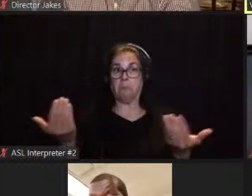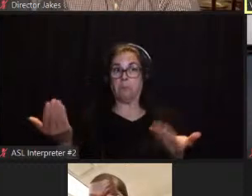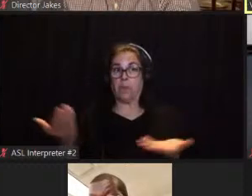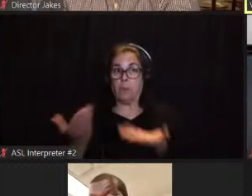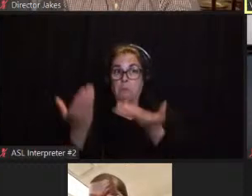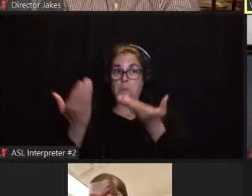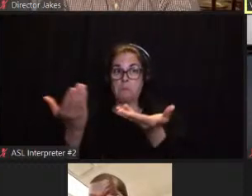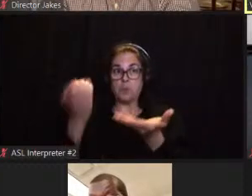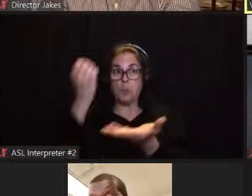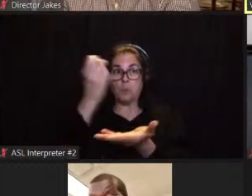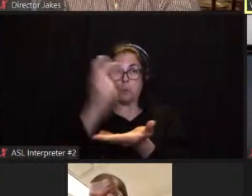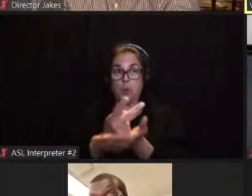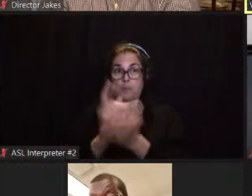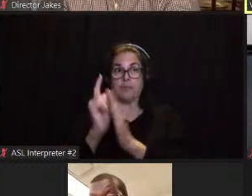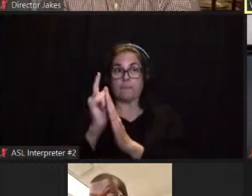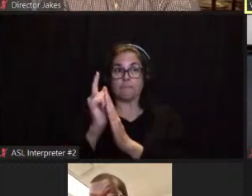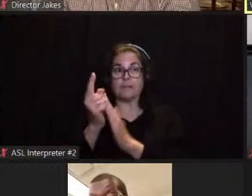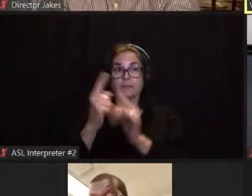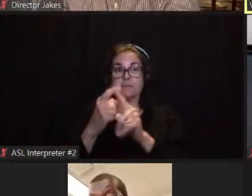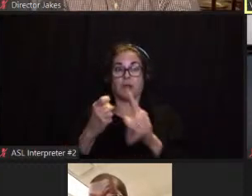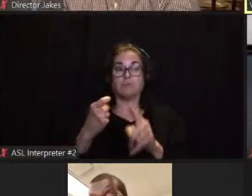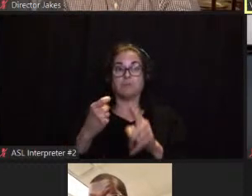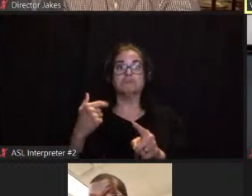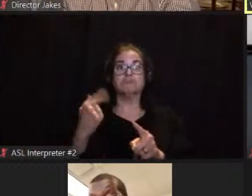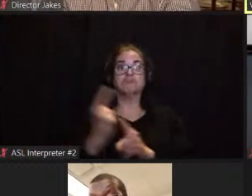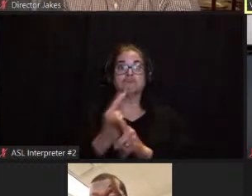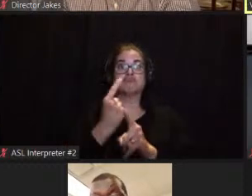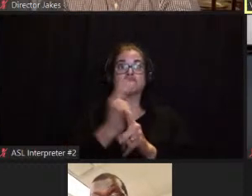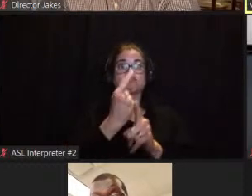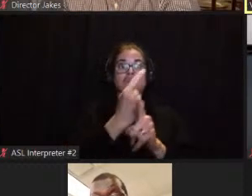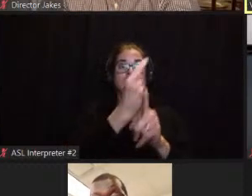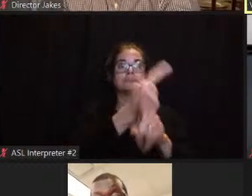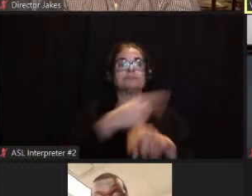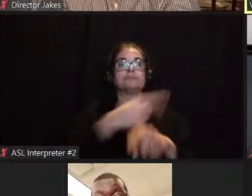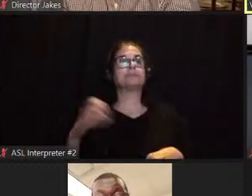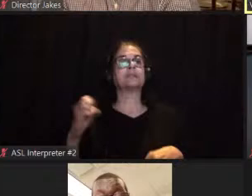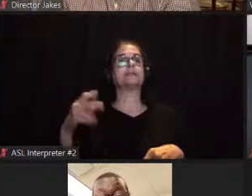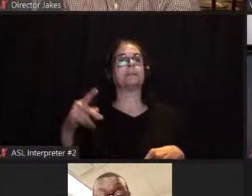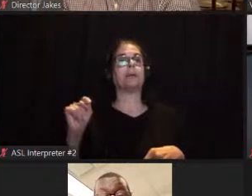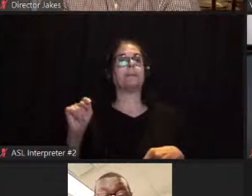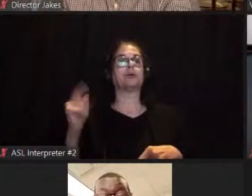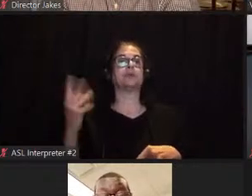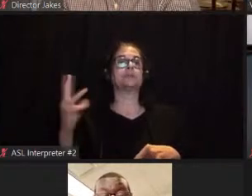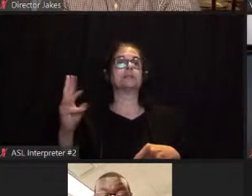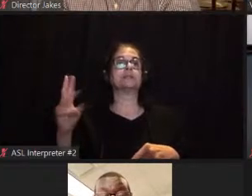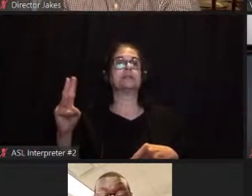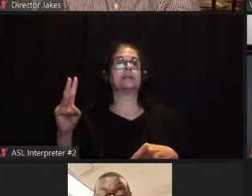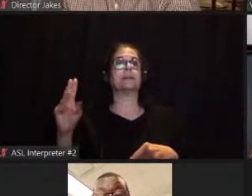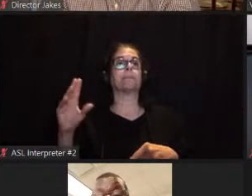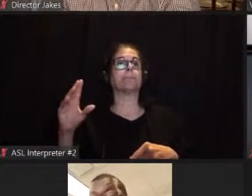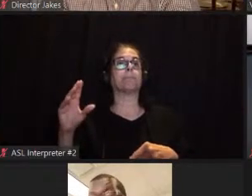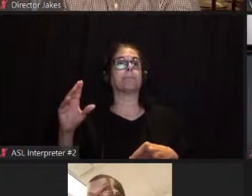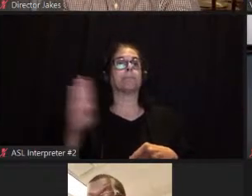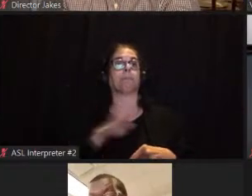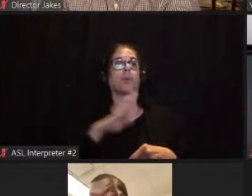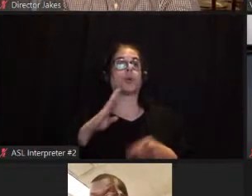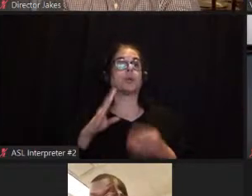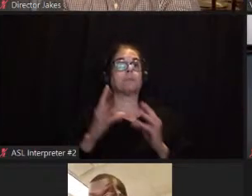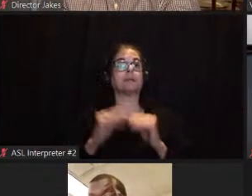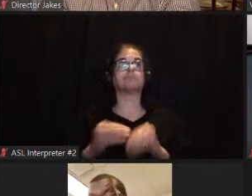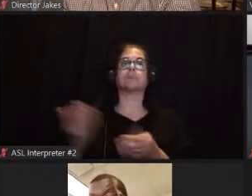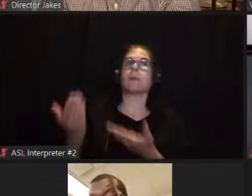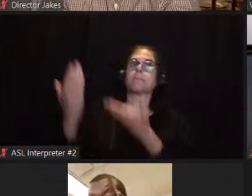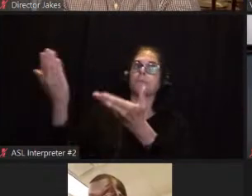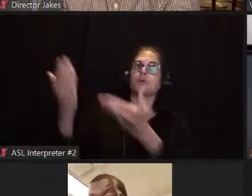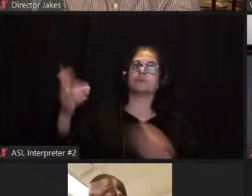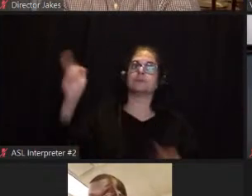minutes of the regular board meeting of September 16, 2020. So moved. Second. Moved and